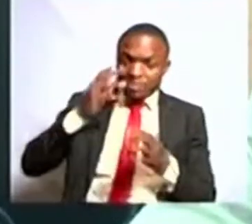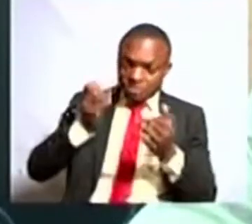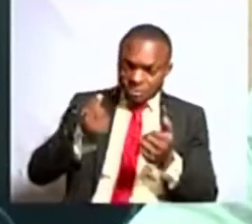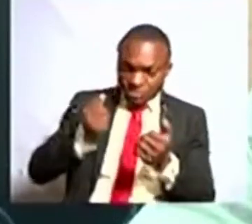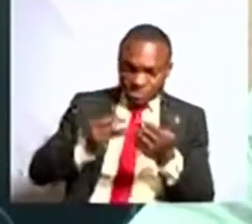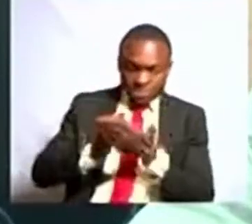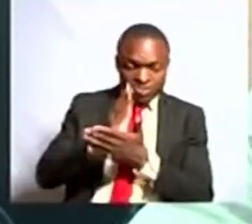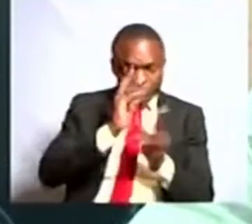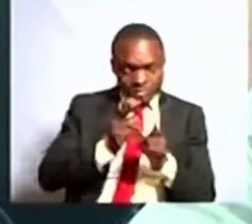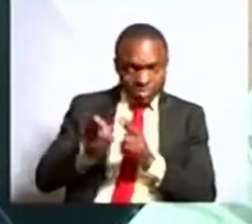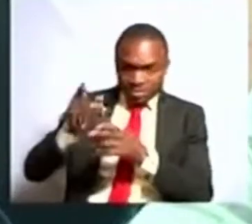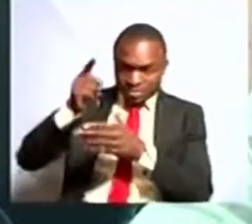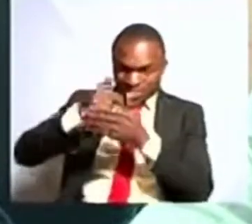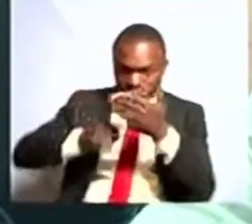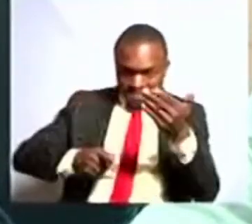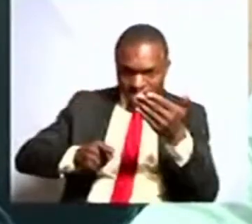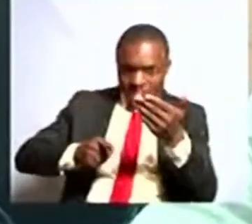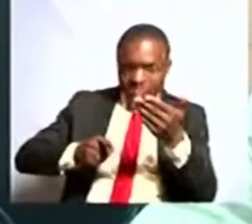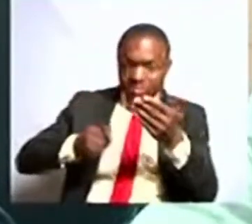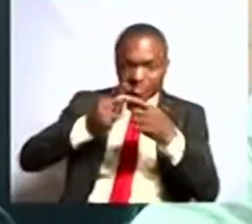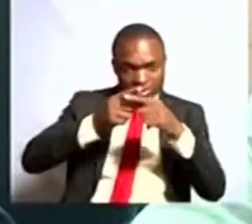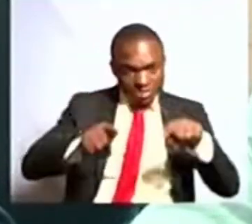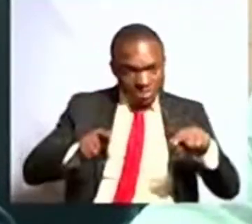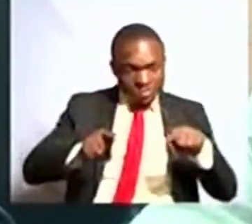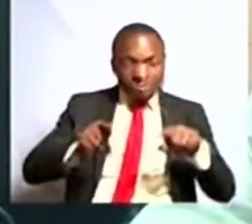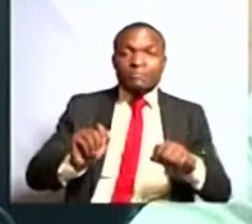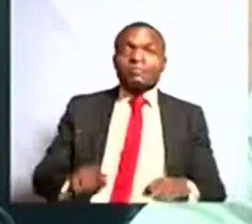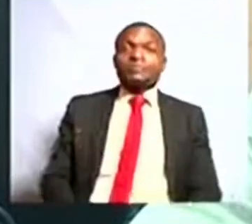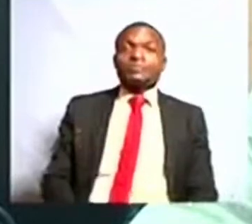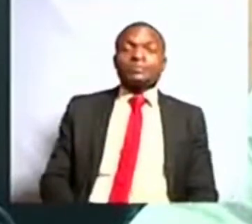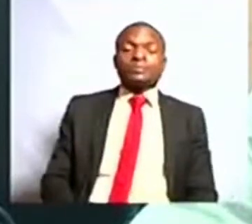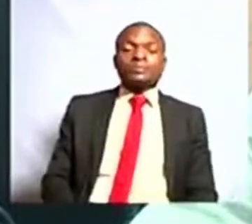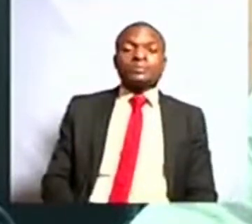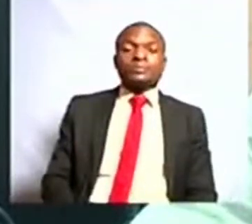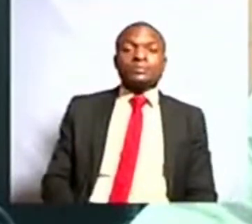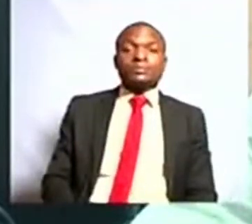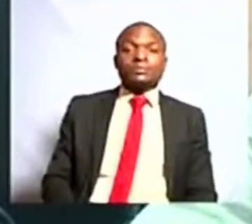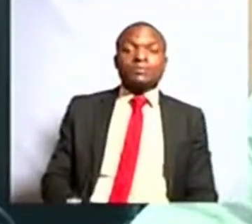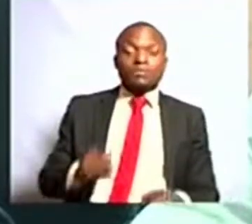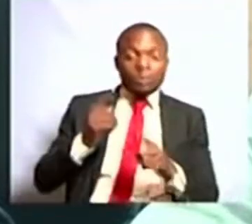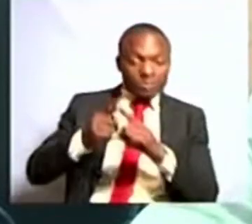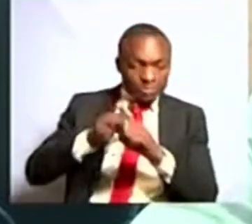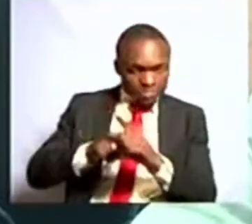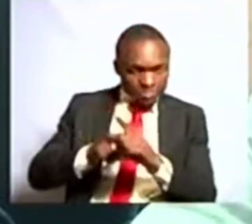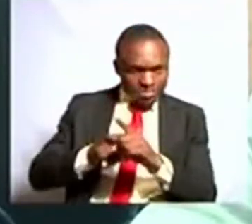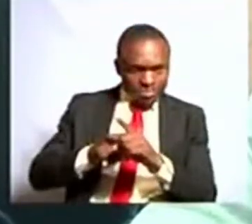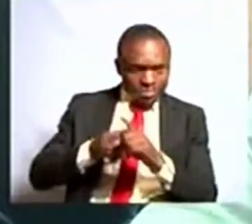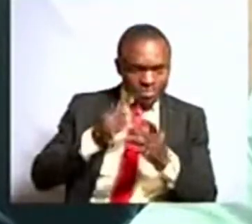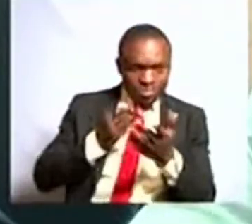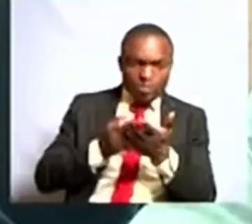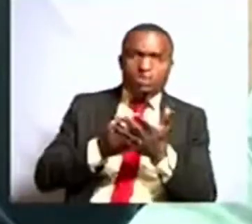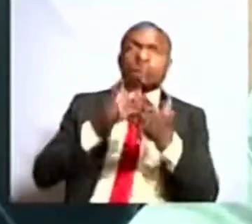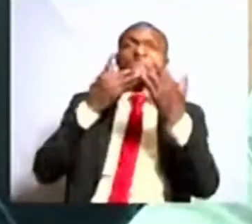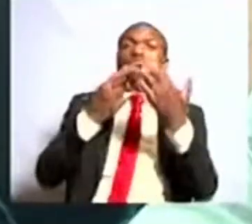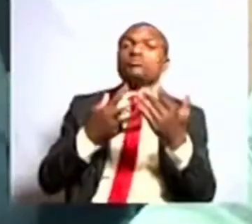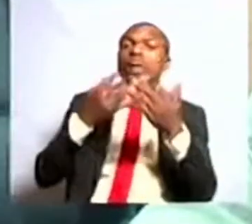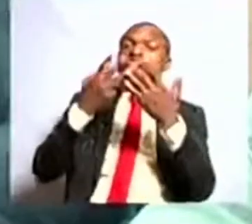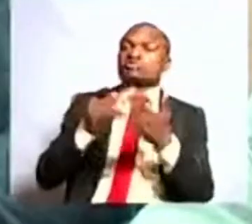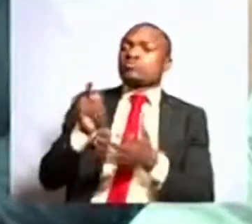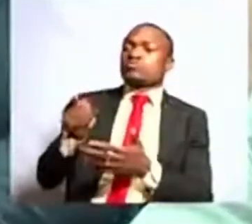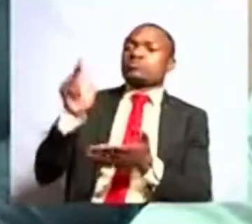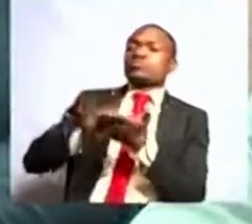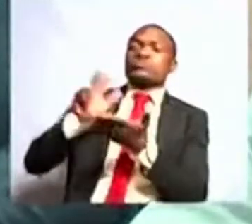say what was really happening over a period of months. This is, we're waiting for this one to